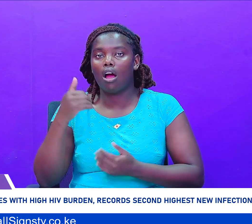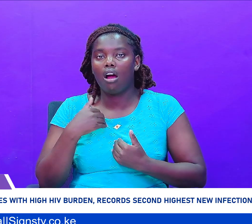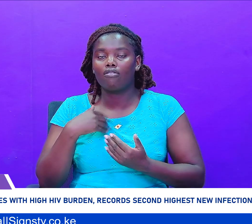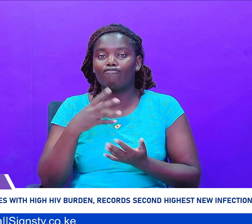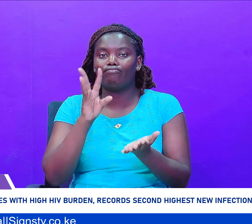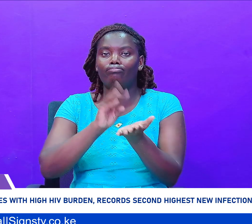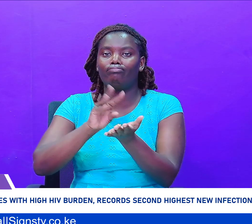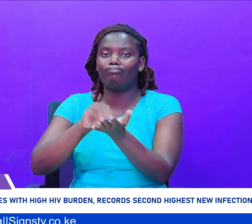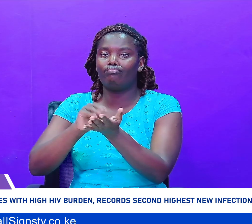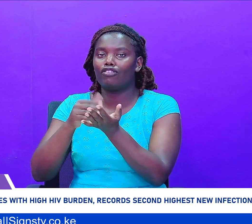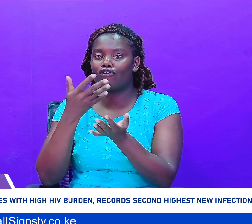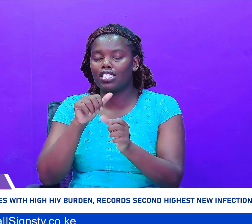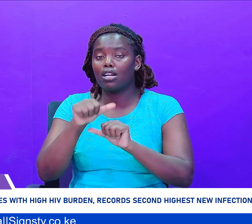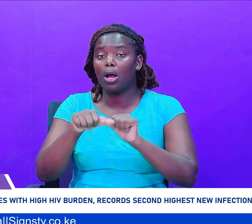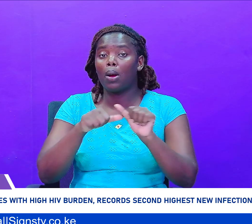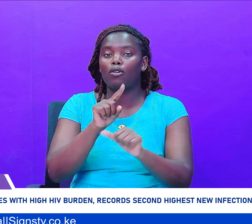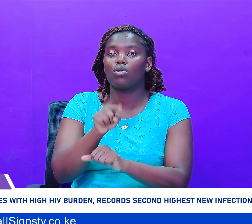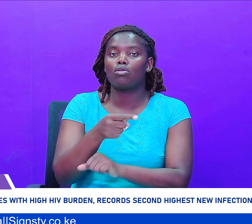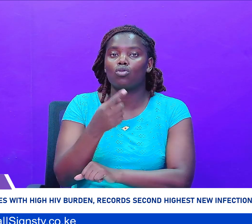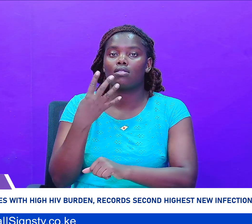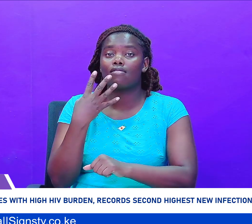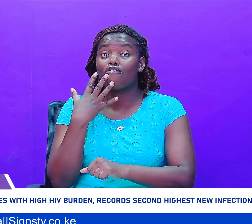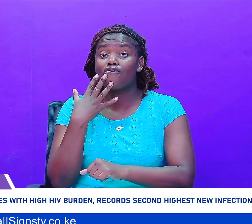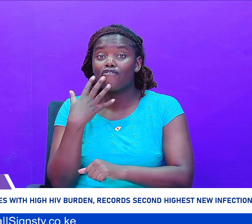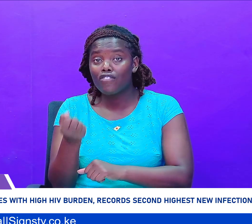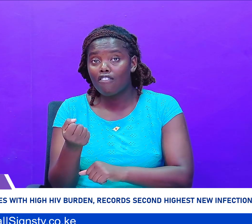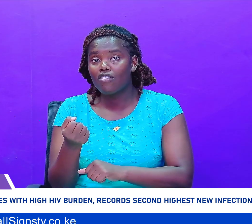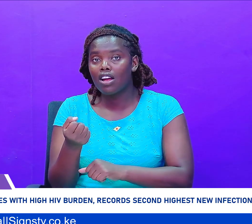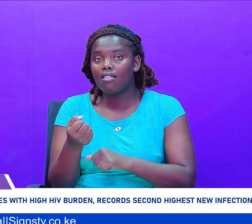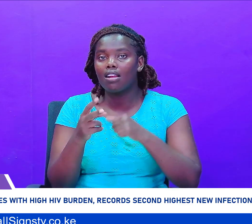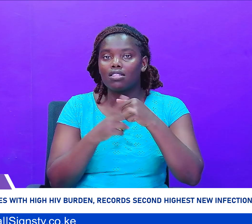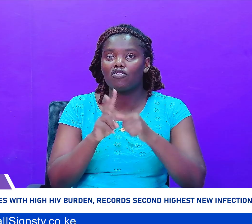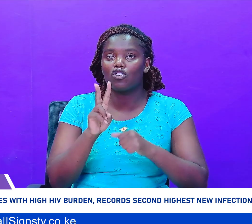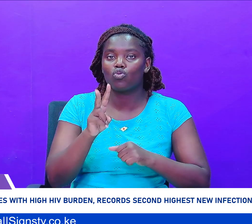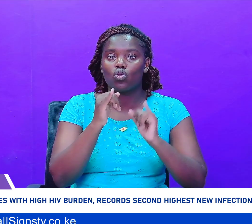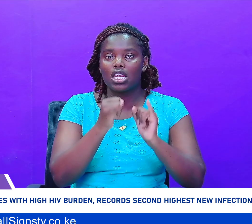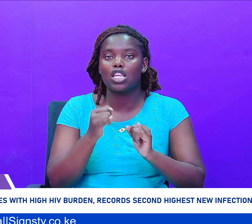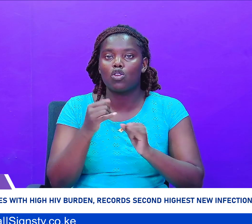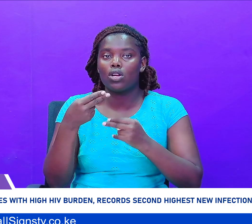CECM for Health, Caleb Opondi, the county also recorded